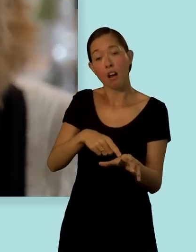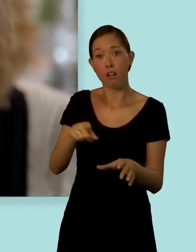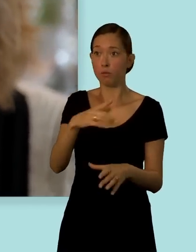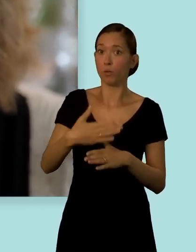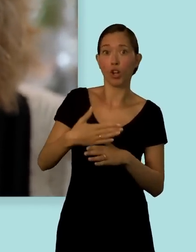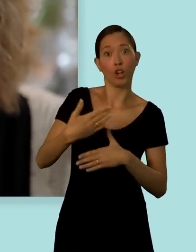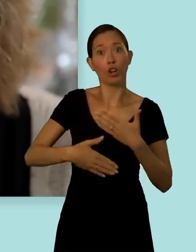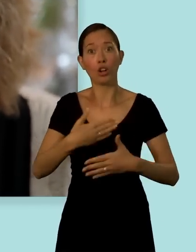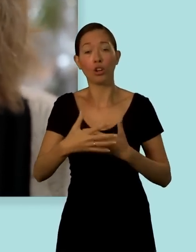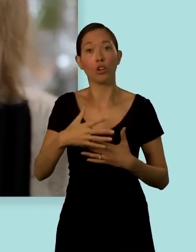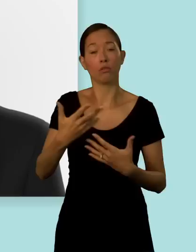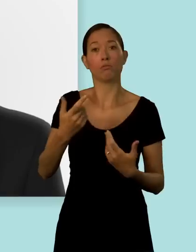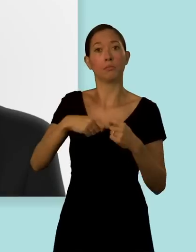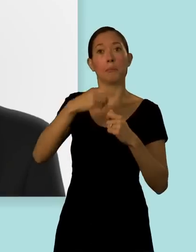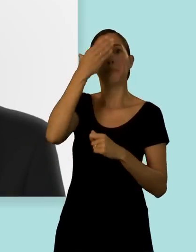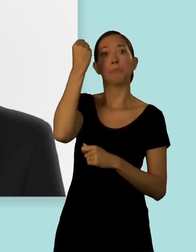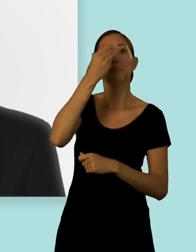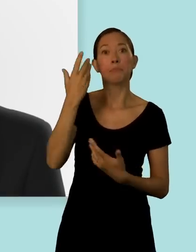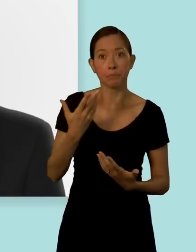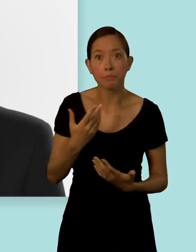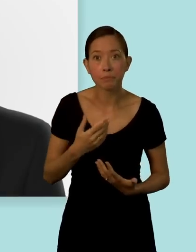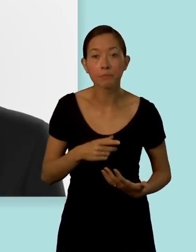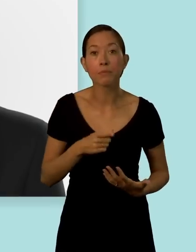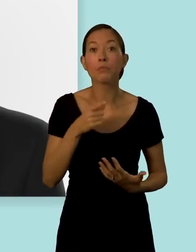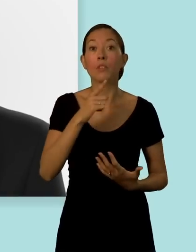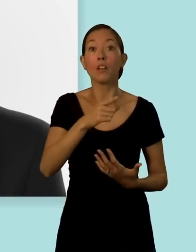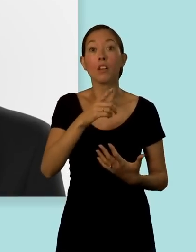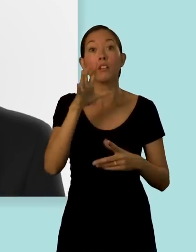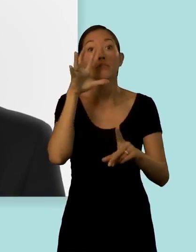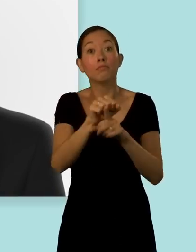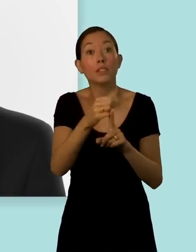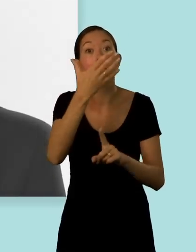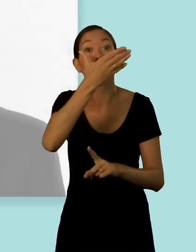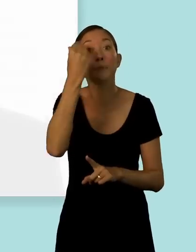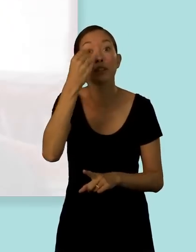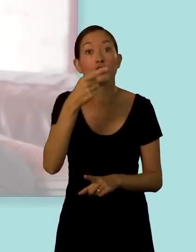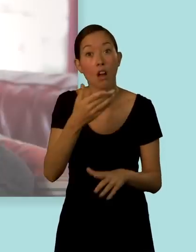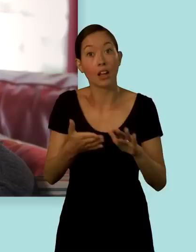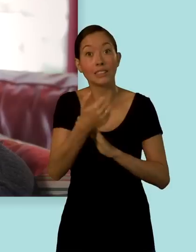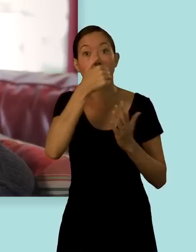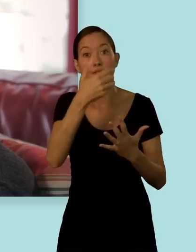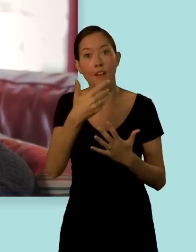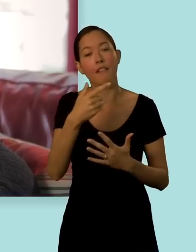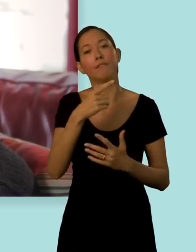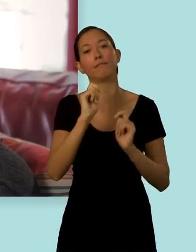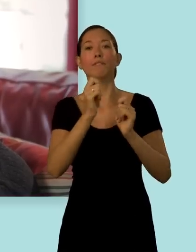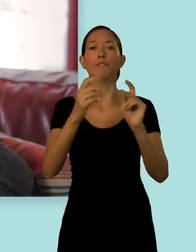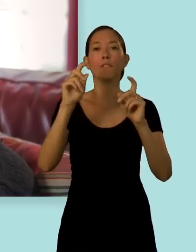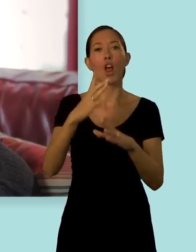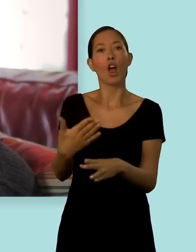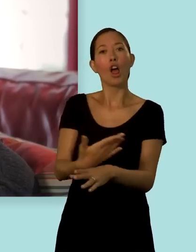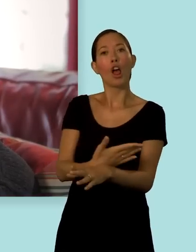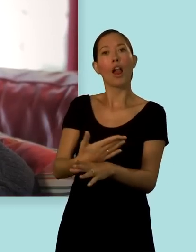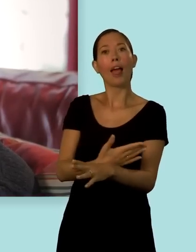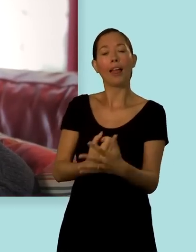diagnosed with dementia who are under 65 are said to have early onset or young onset dementia. Well, I can remember it